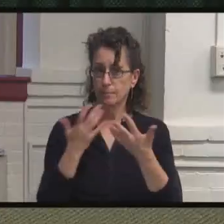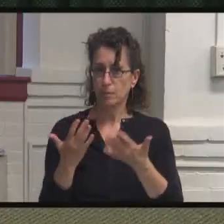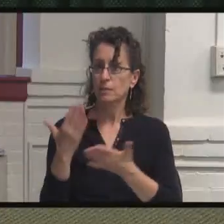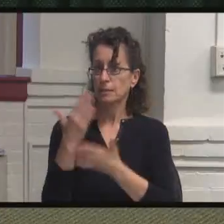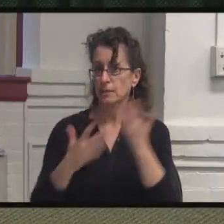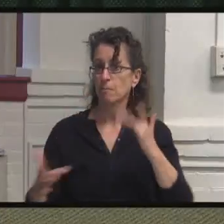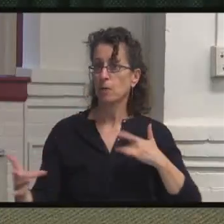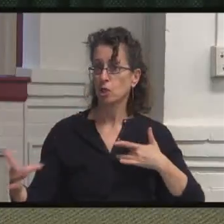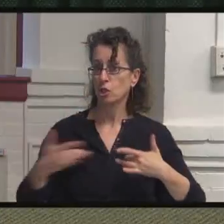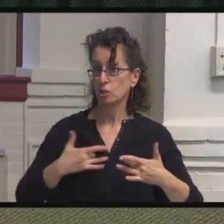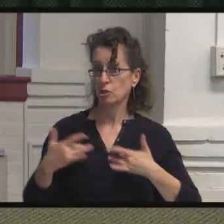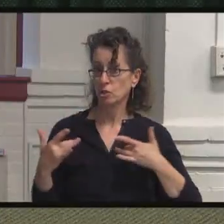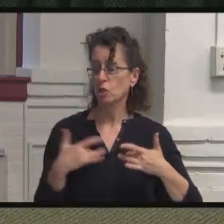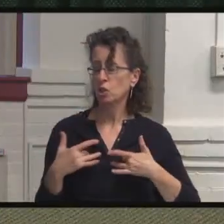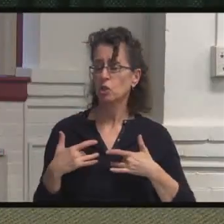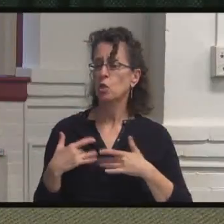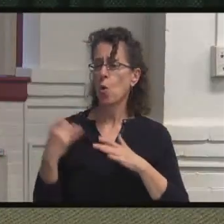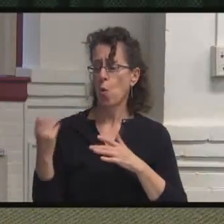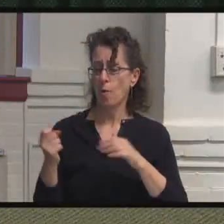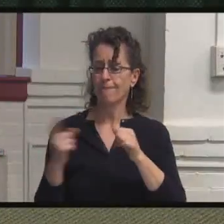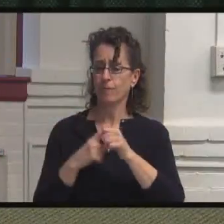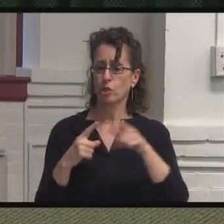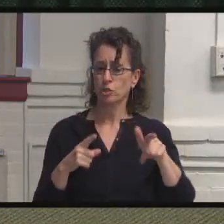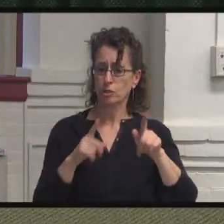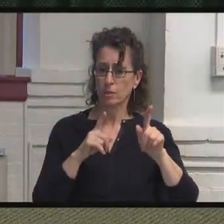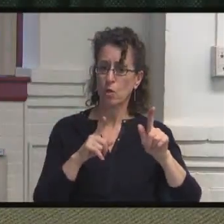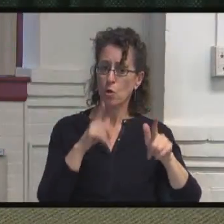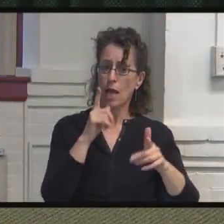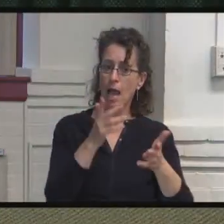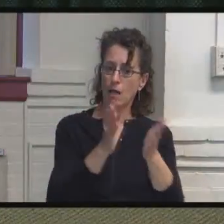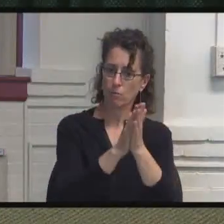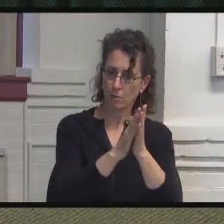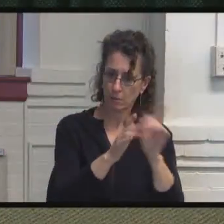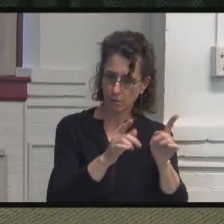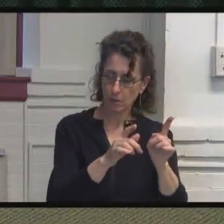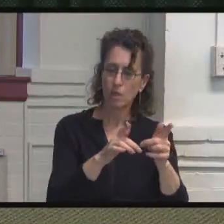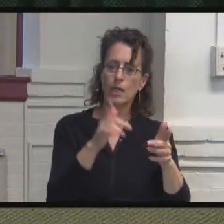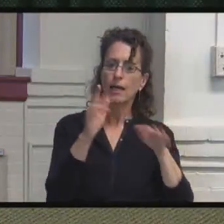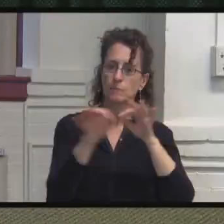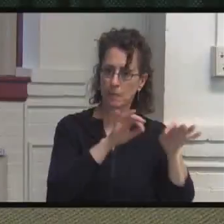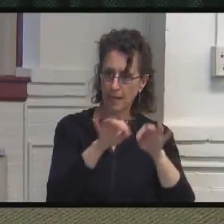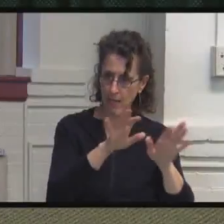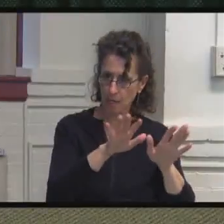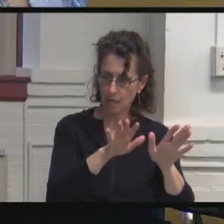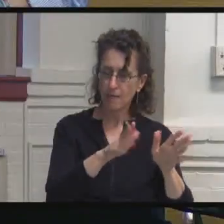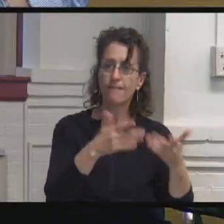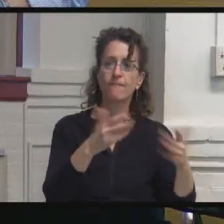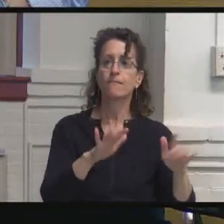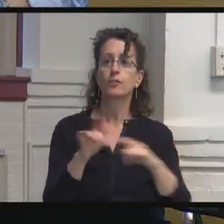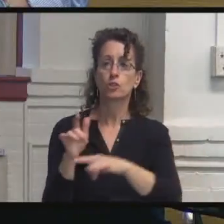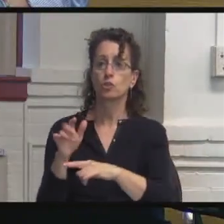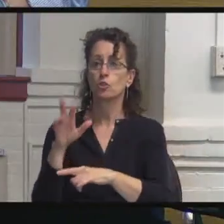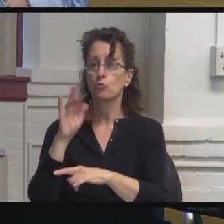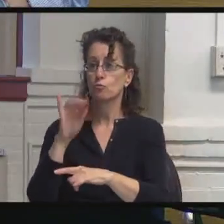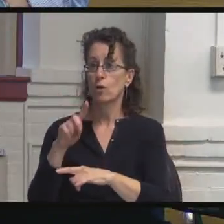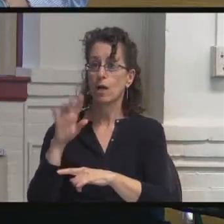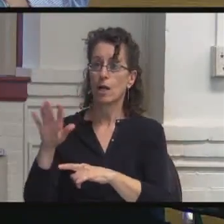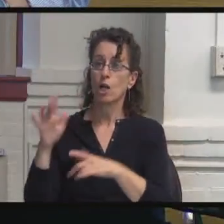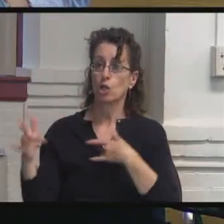that was distributed, we'd then like you to tell us what your concerns are. Great. So let me just,